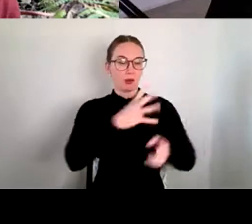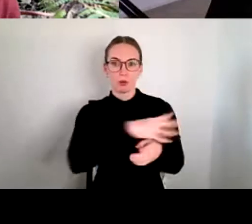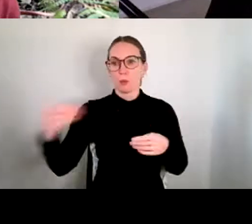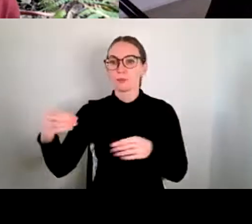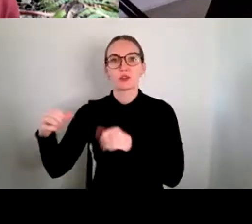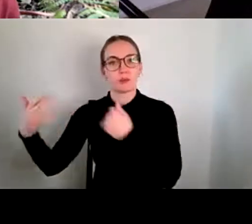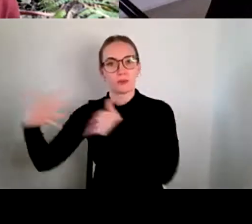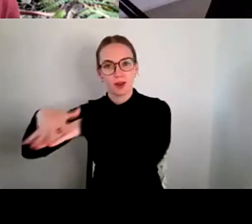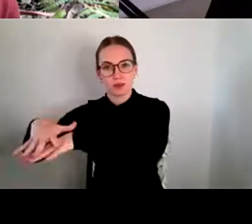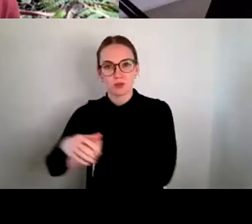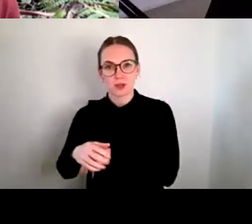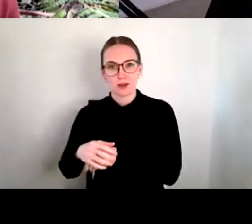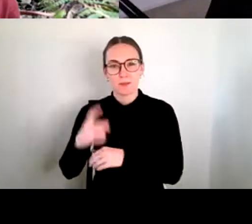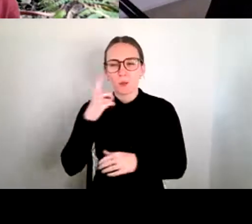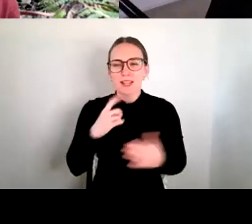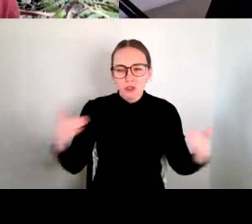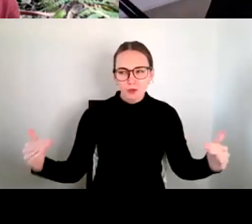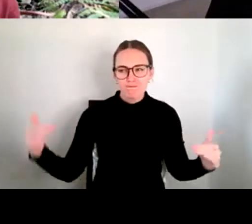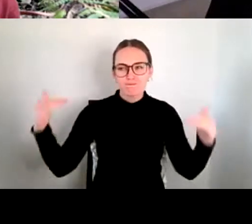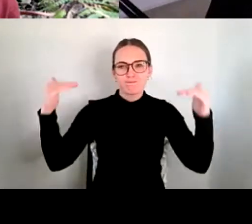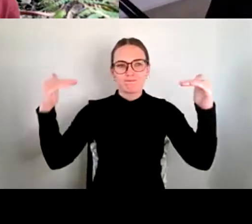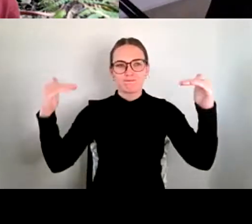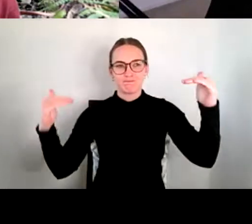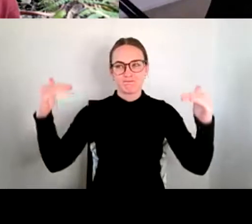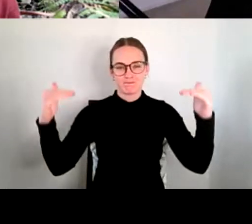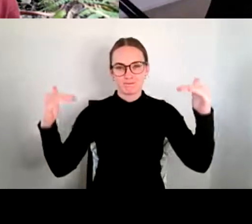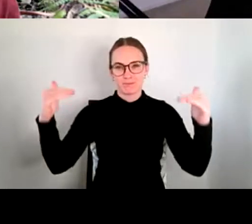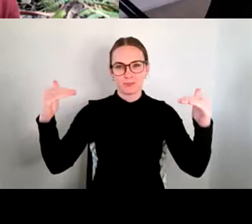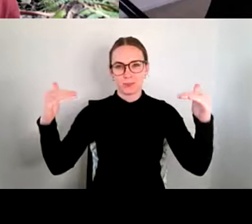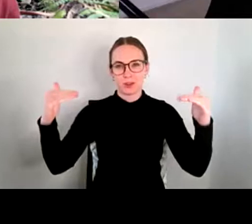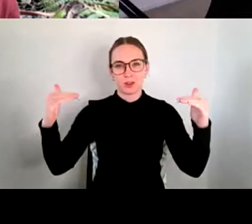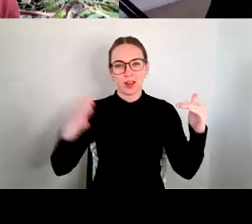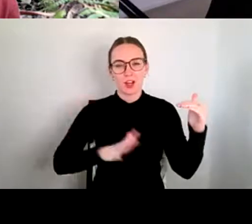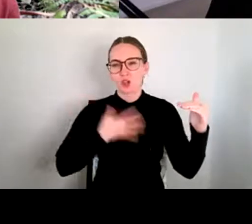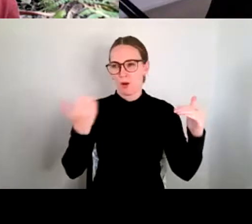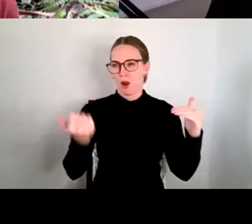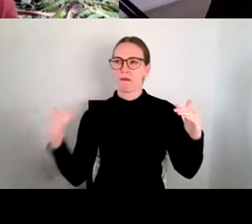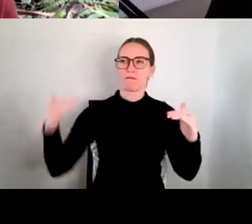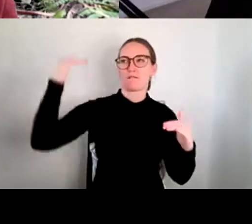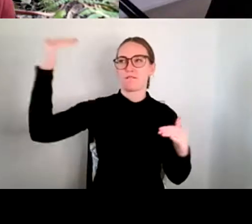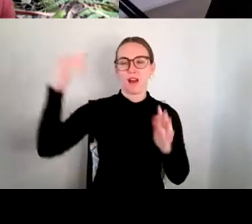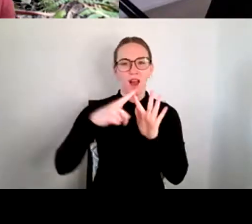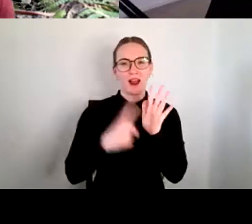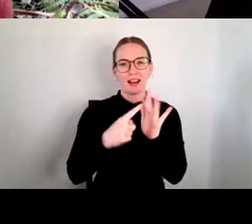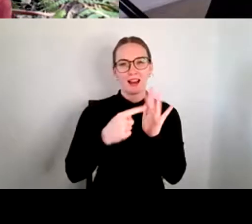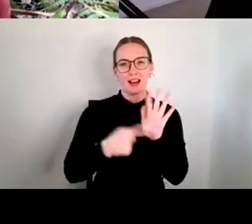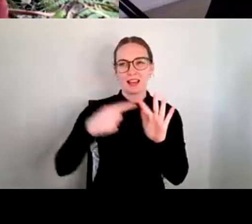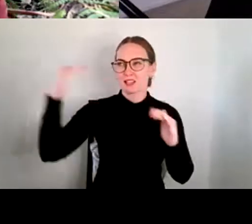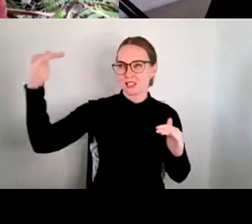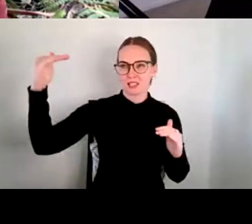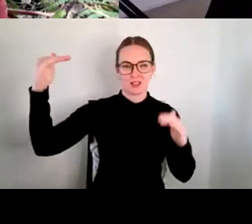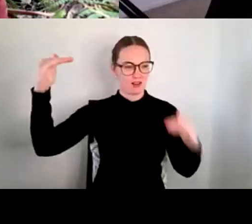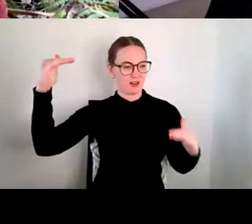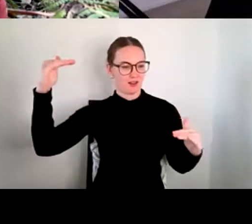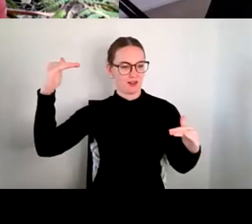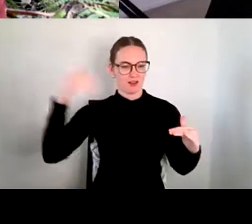to bring everyone up at the same frequency. We don't want to have elitism and then have like the majority of our